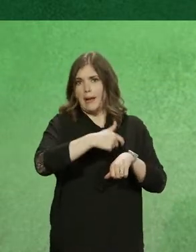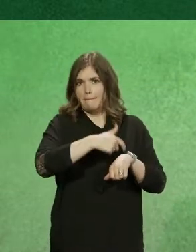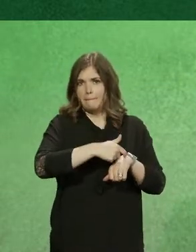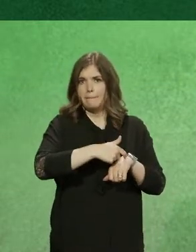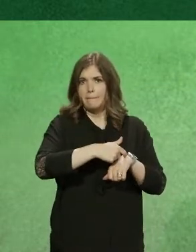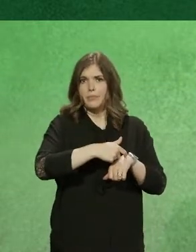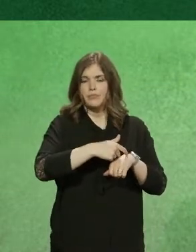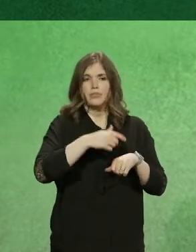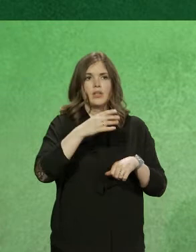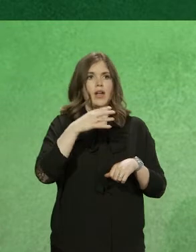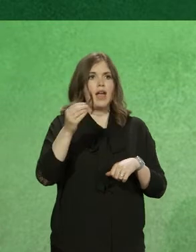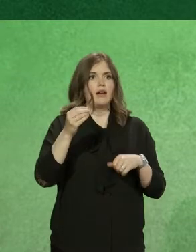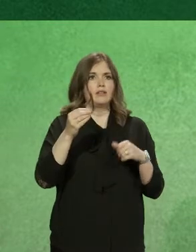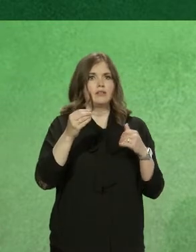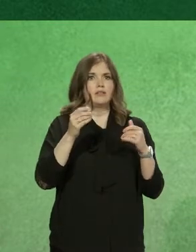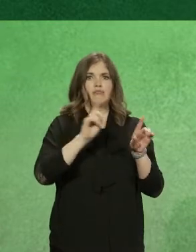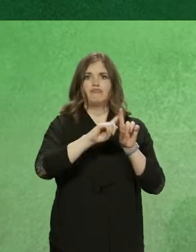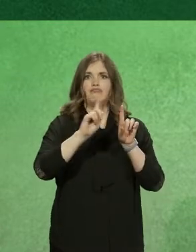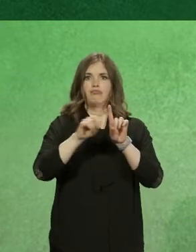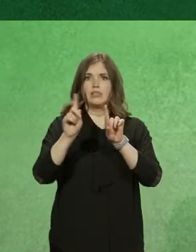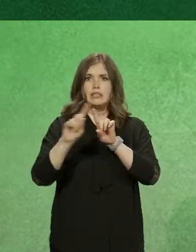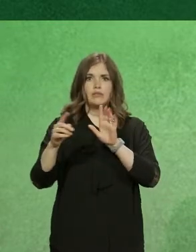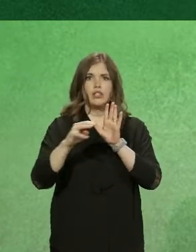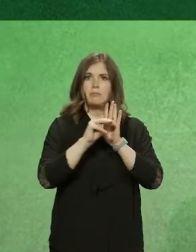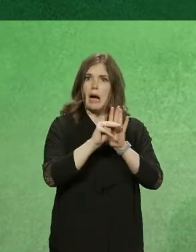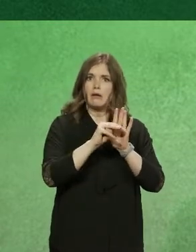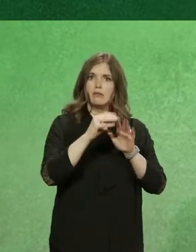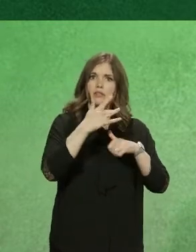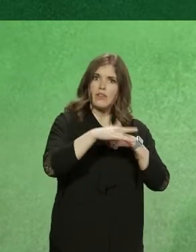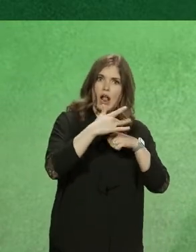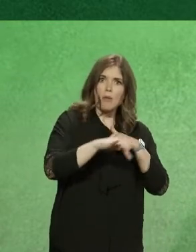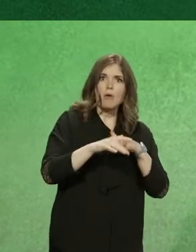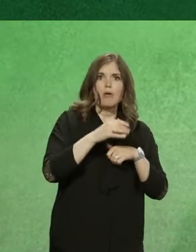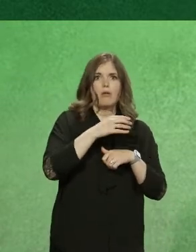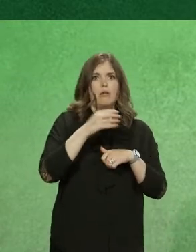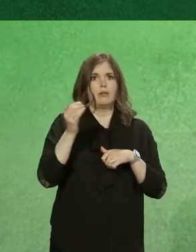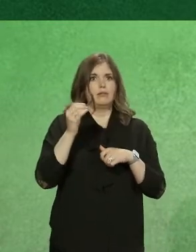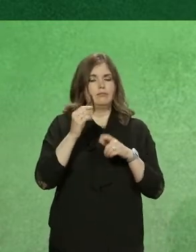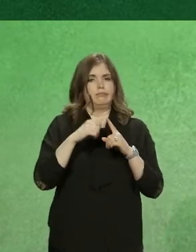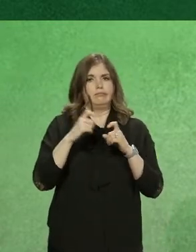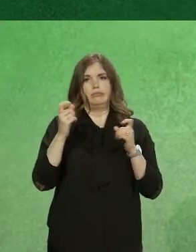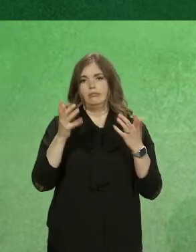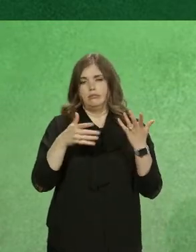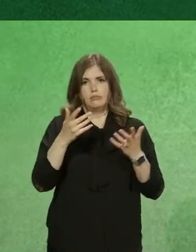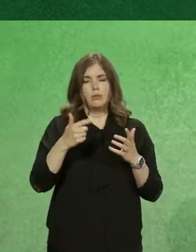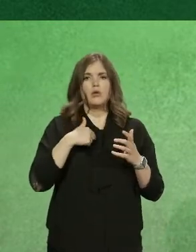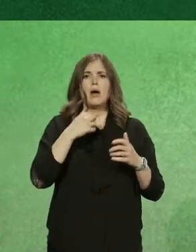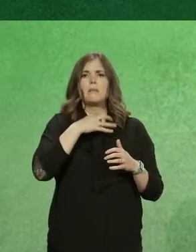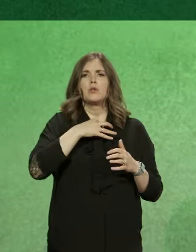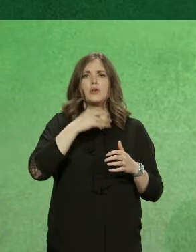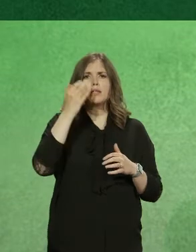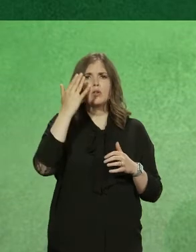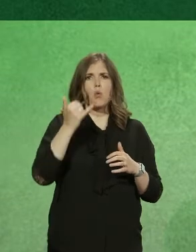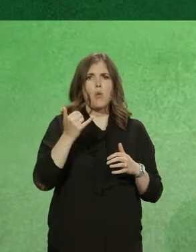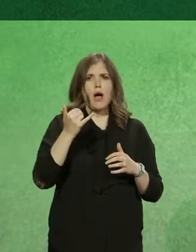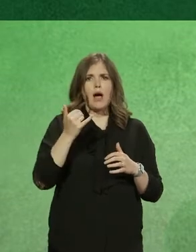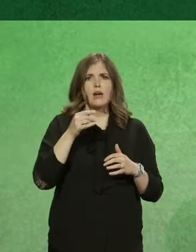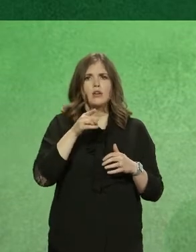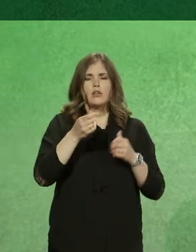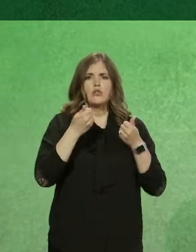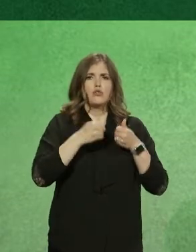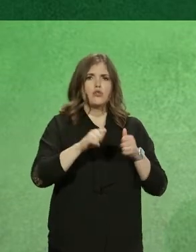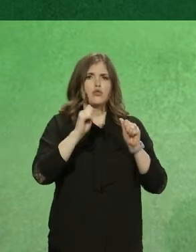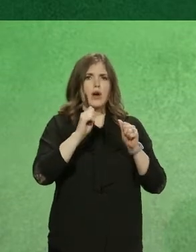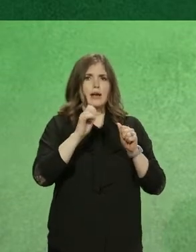and there's a lot of different models out there and different so I'm curious why you are trying